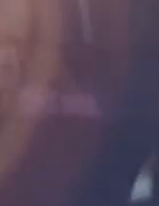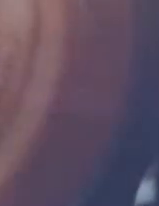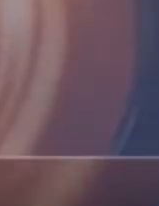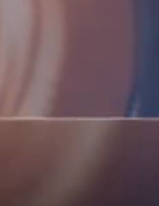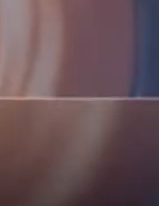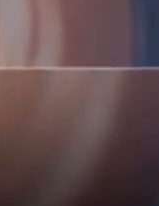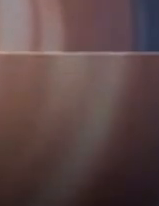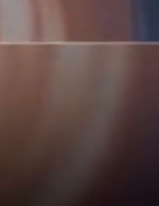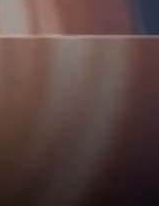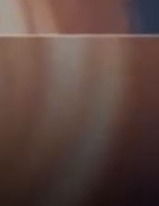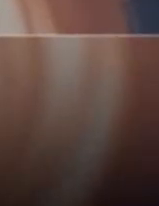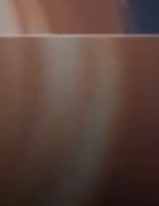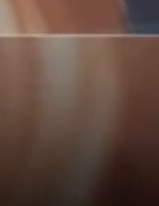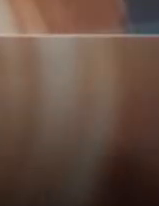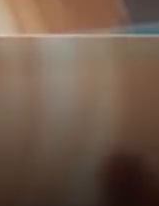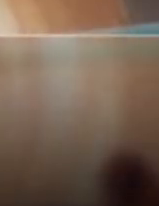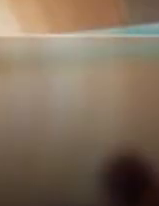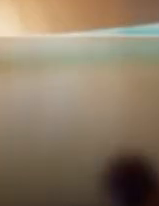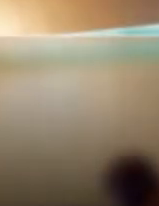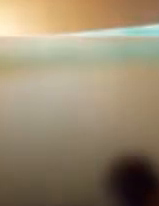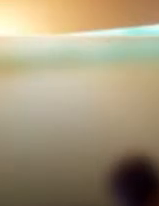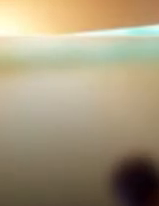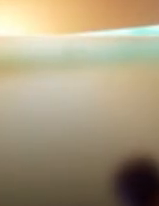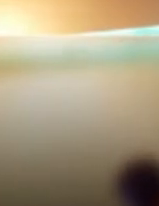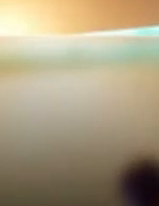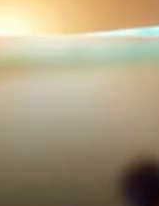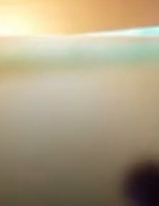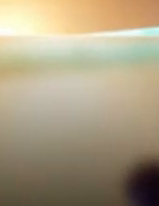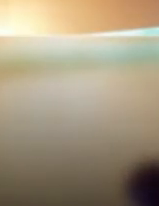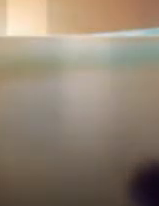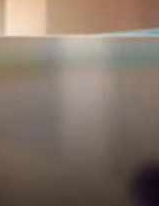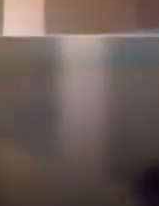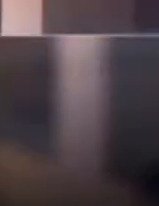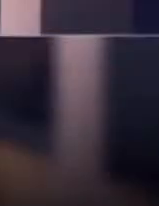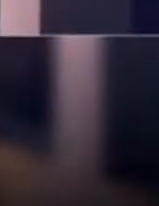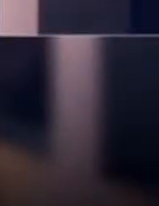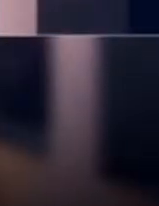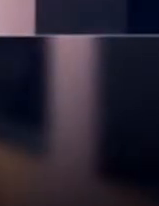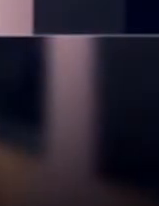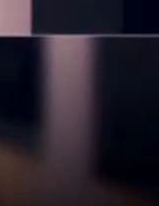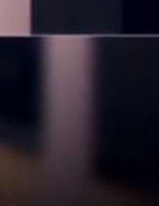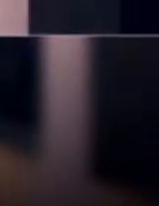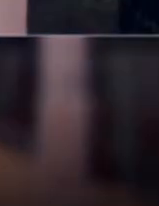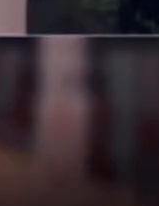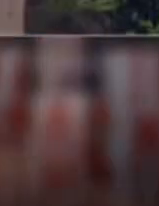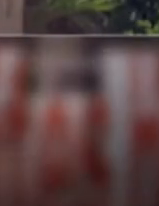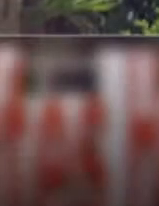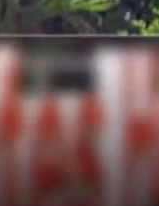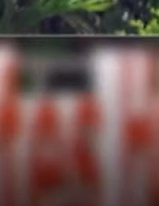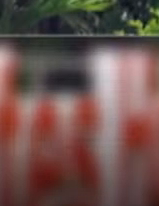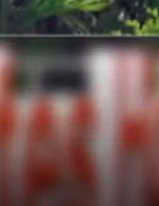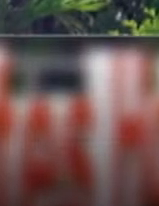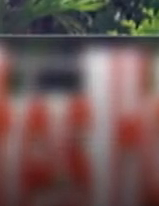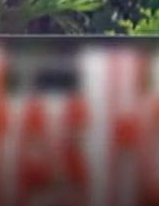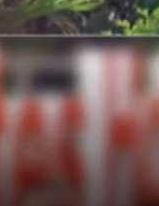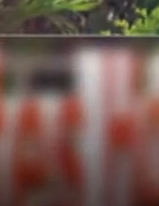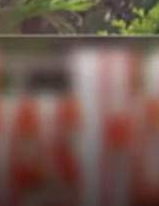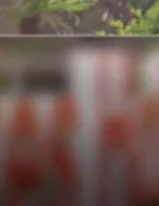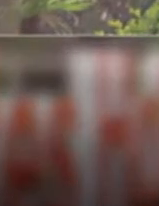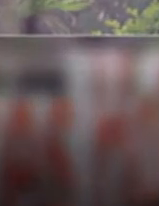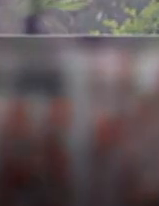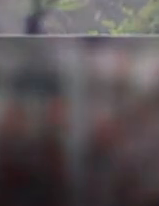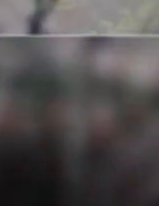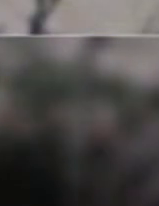brewage. It's an all-new experience in the East at Ssonko Hotel. So visit today at plot 15